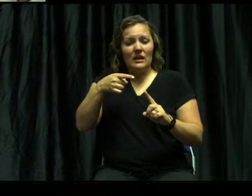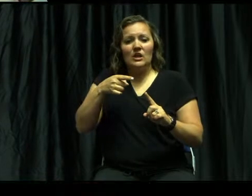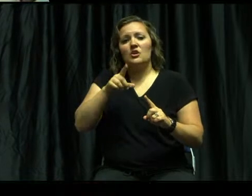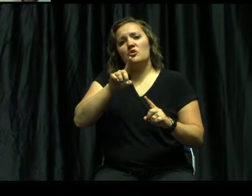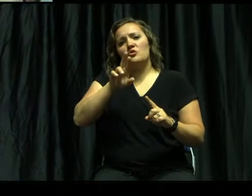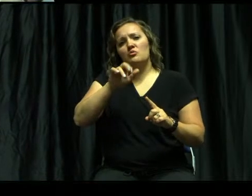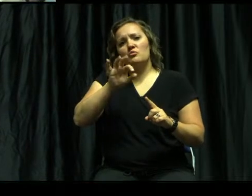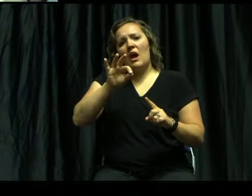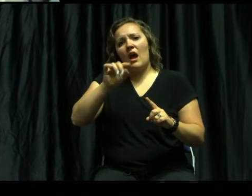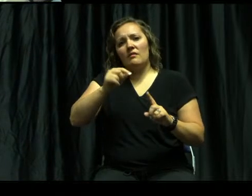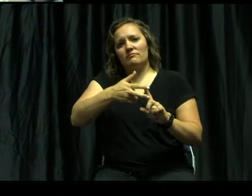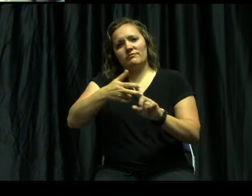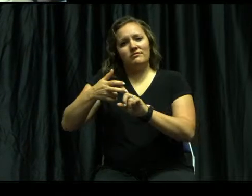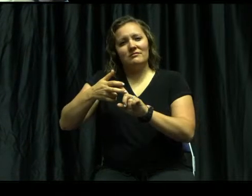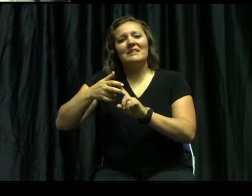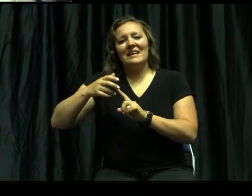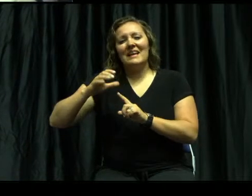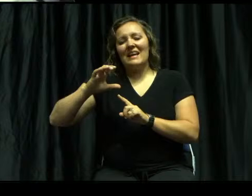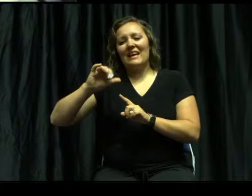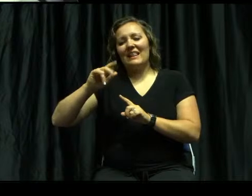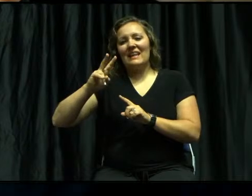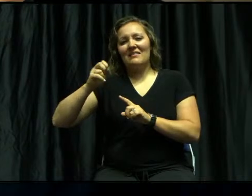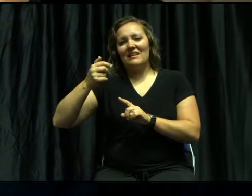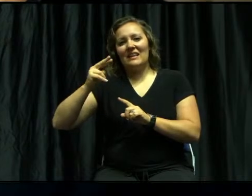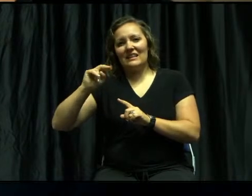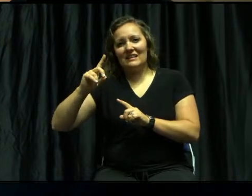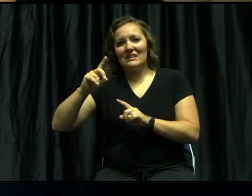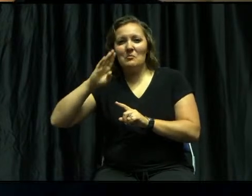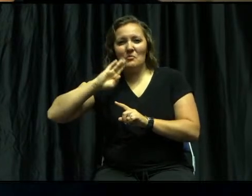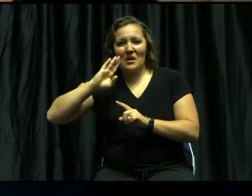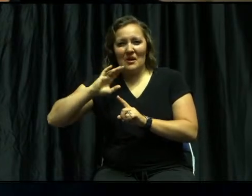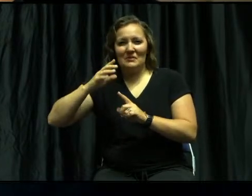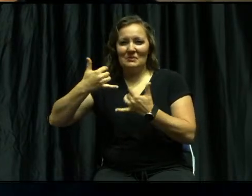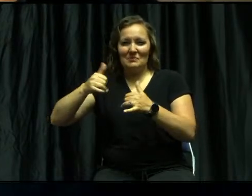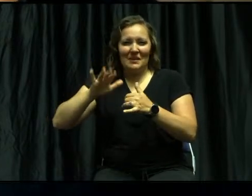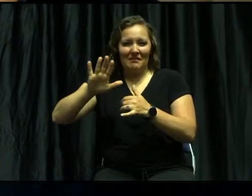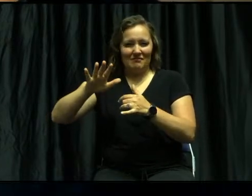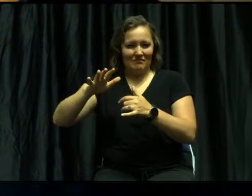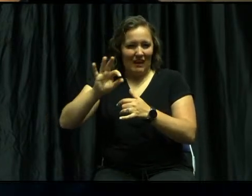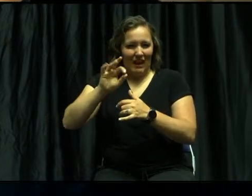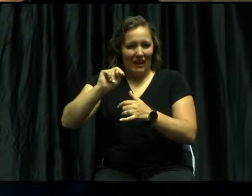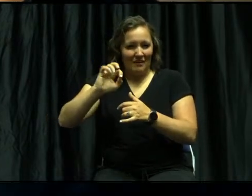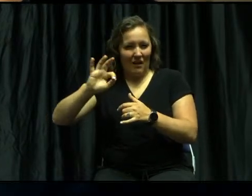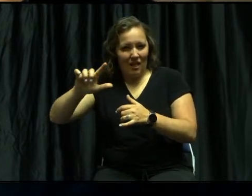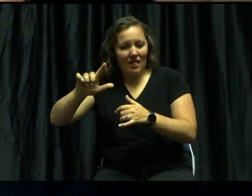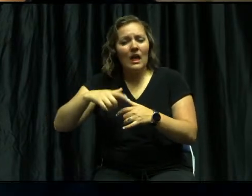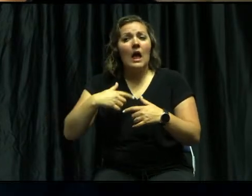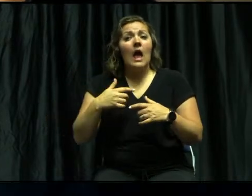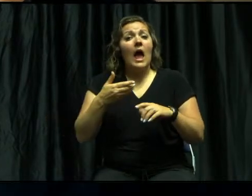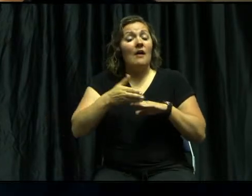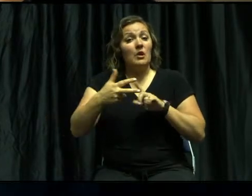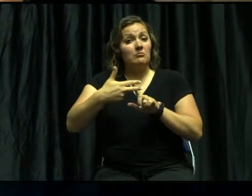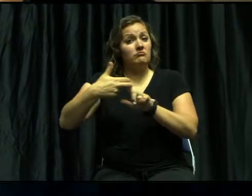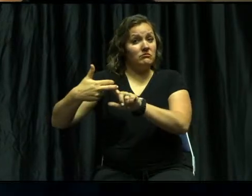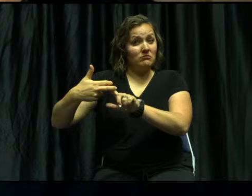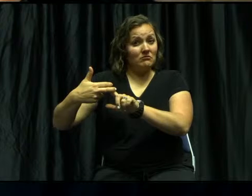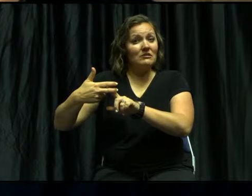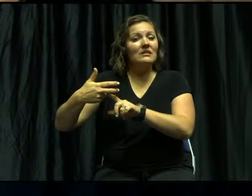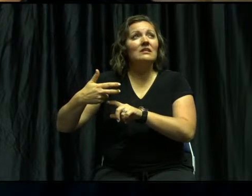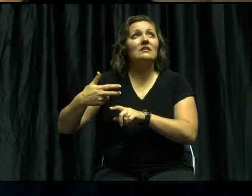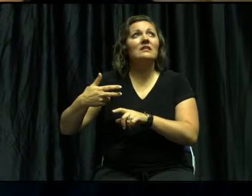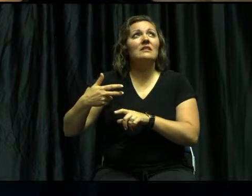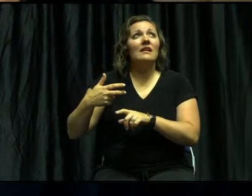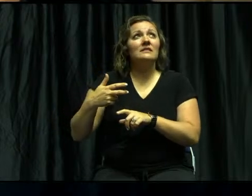drafted by the Cleveland Browns to play as a defensive end. After I got injured in the NFL from Baltimore,